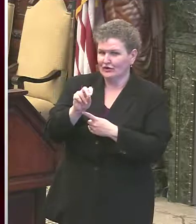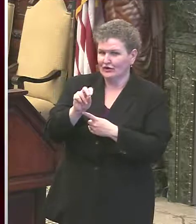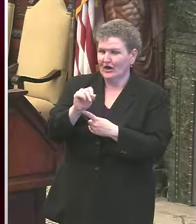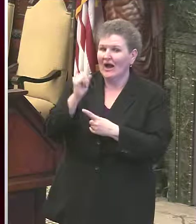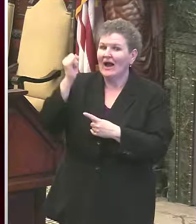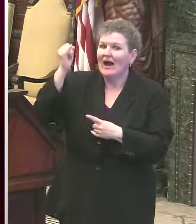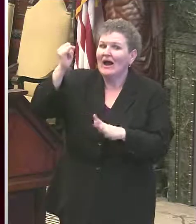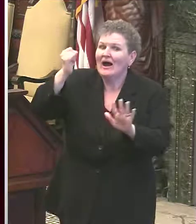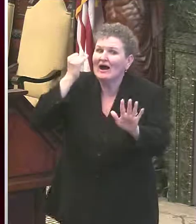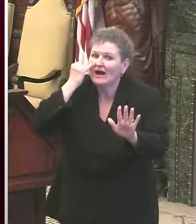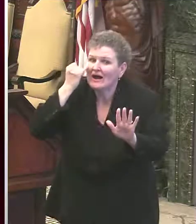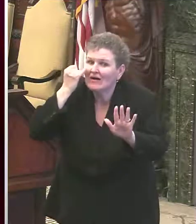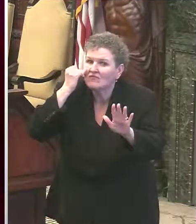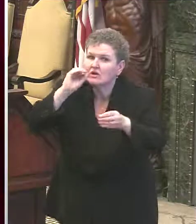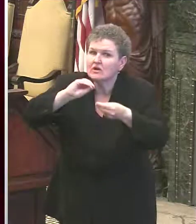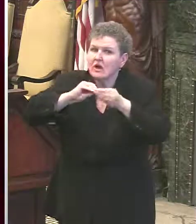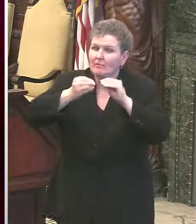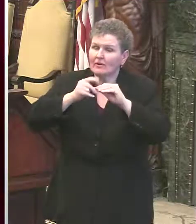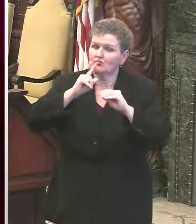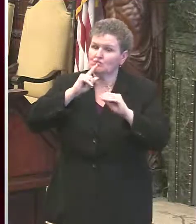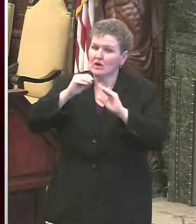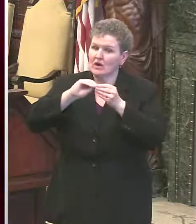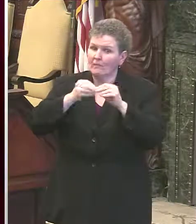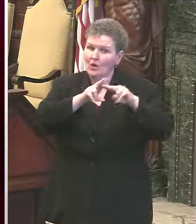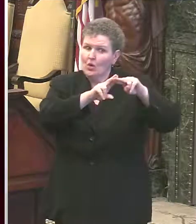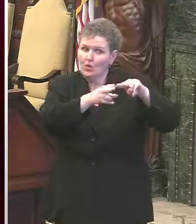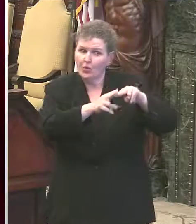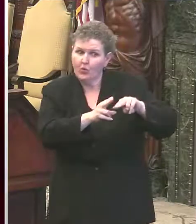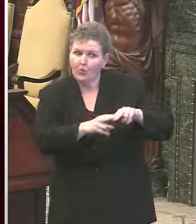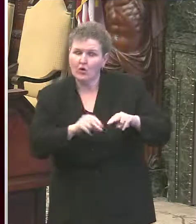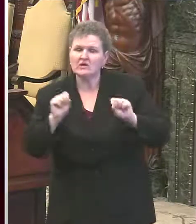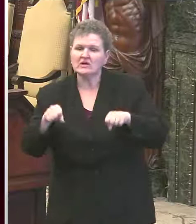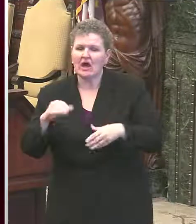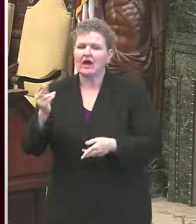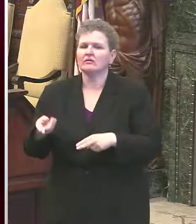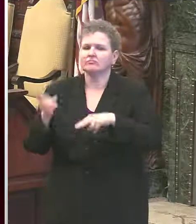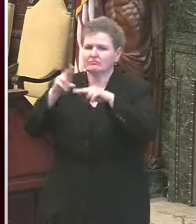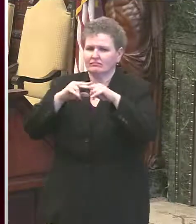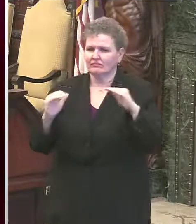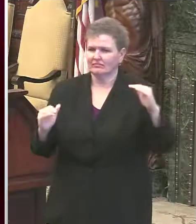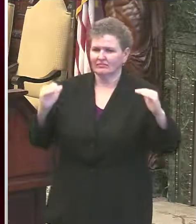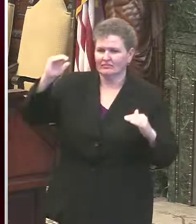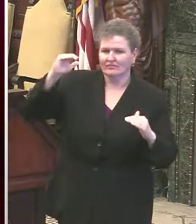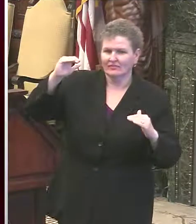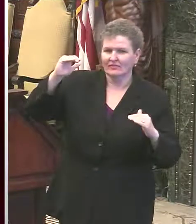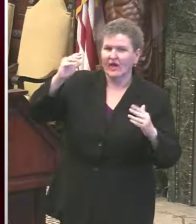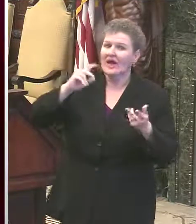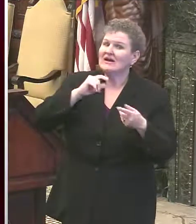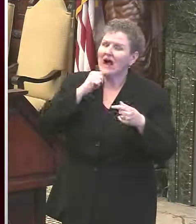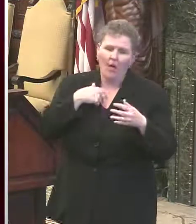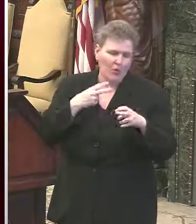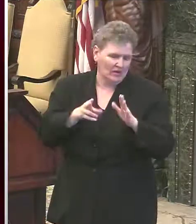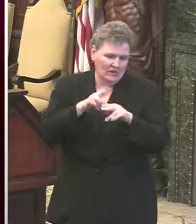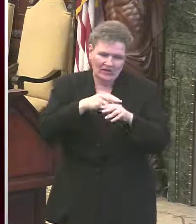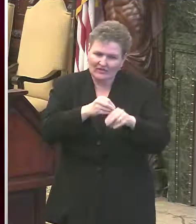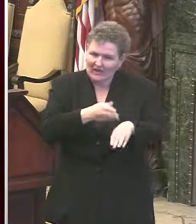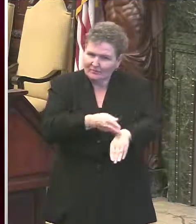our case rates are declining as we approach that date. If they're still rising very quickly, we're not going to be able to make that increase,